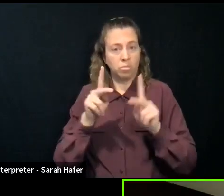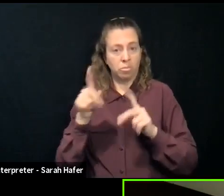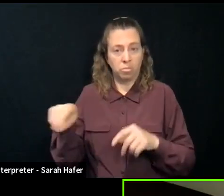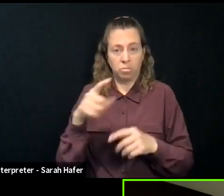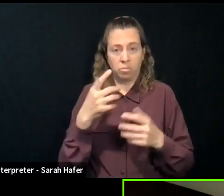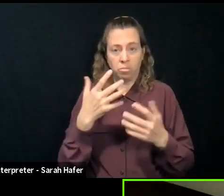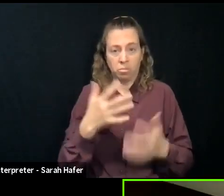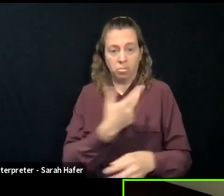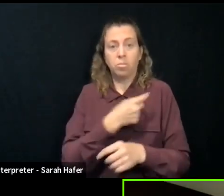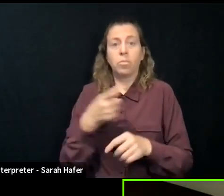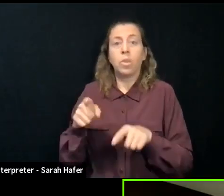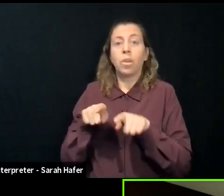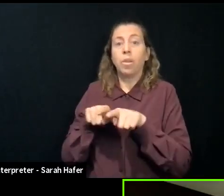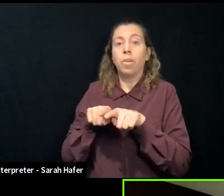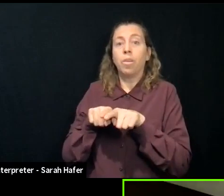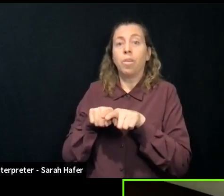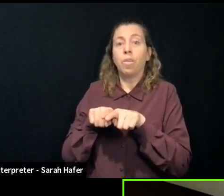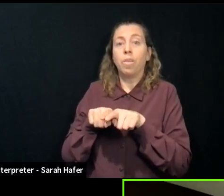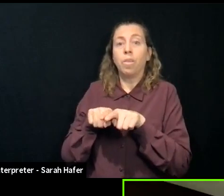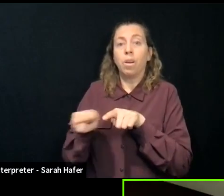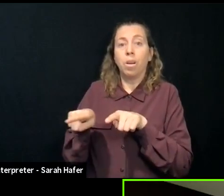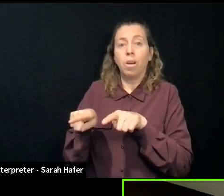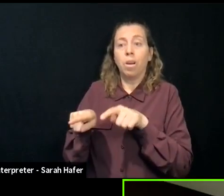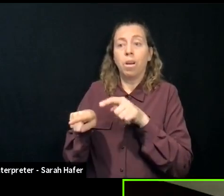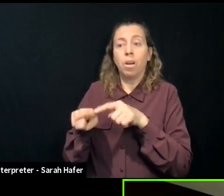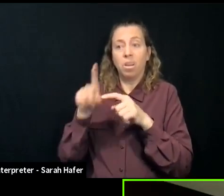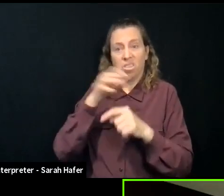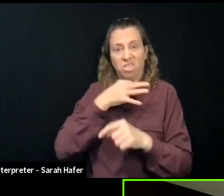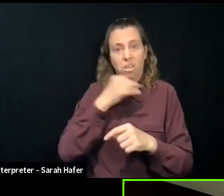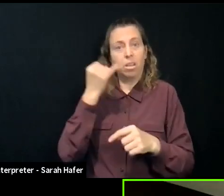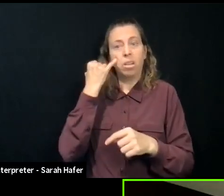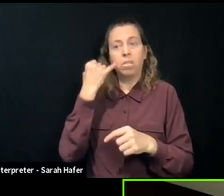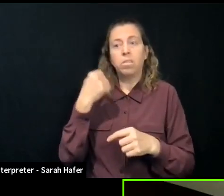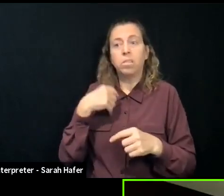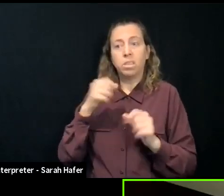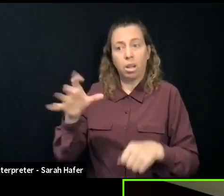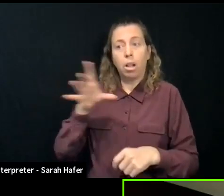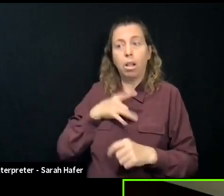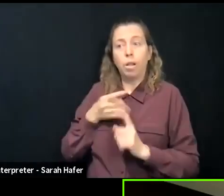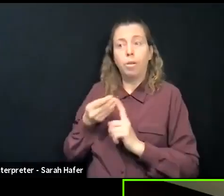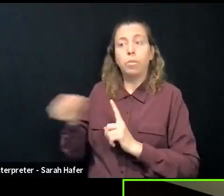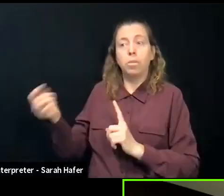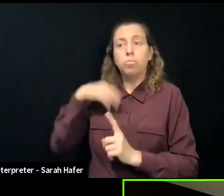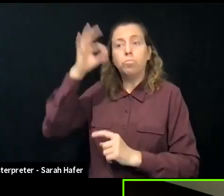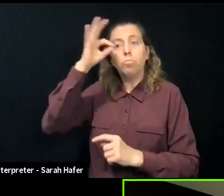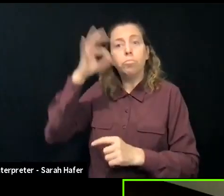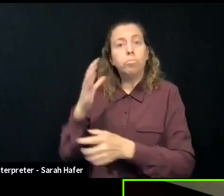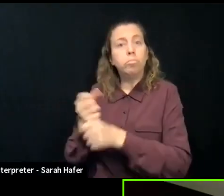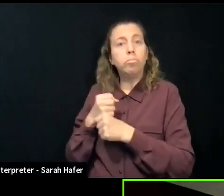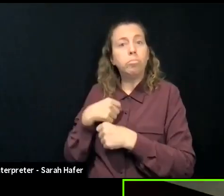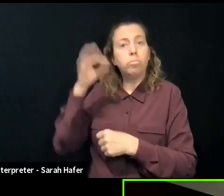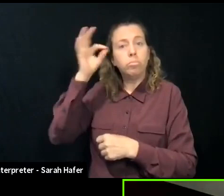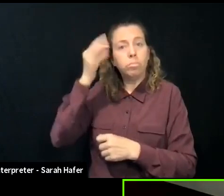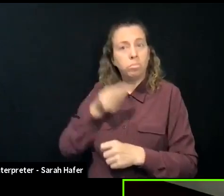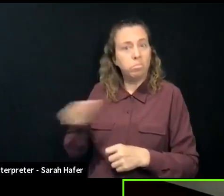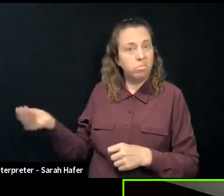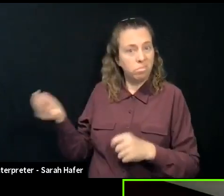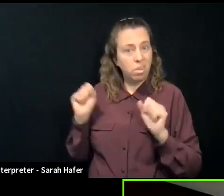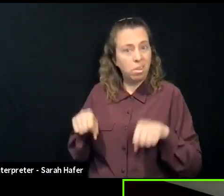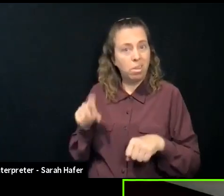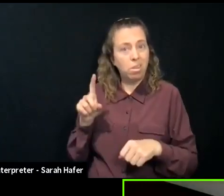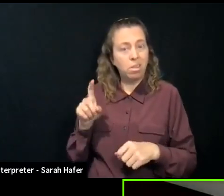Ginny, that's a great question. The vaccinated are not causing variants. In fact, we're very much